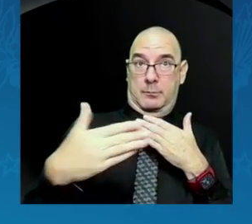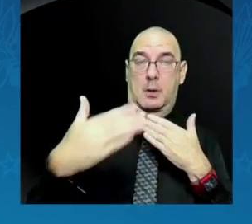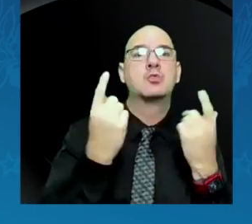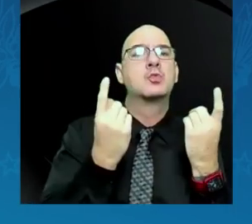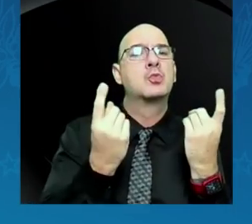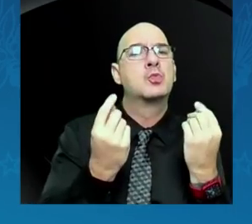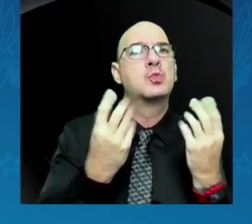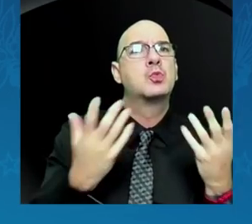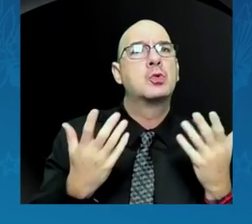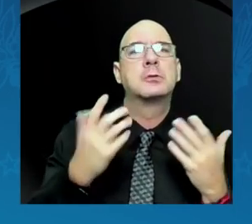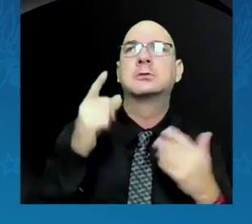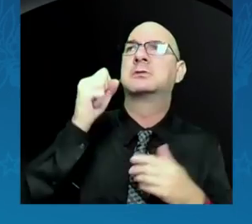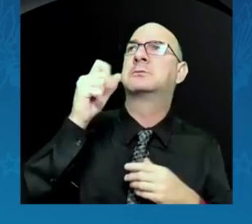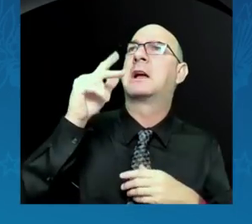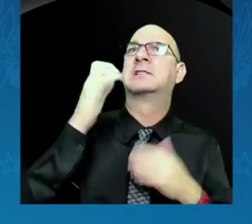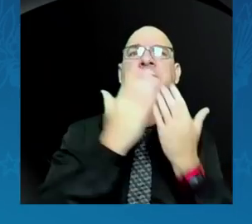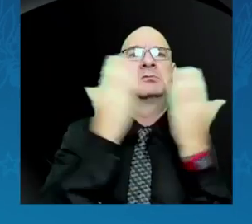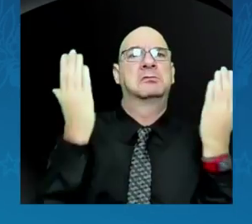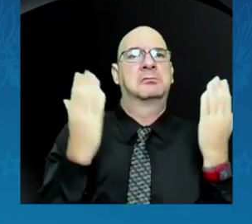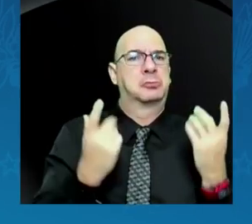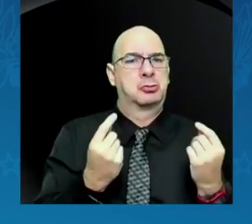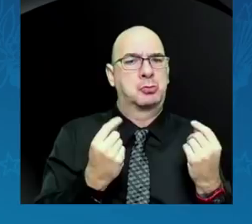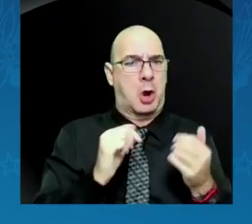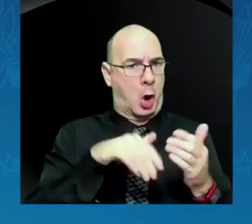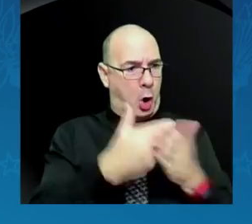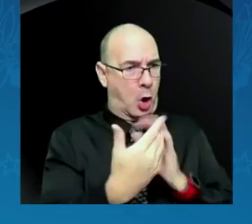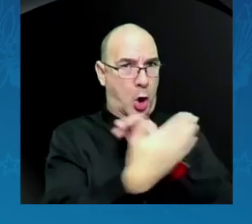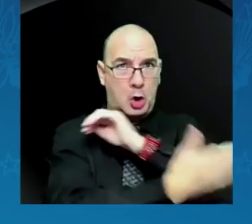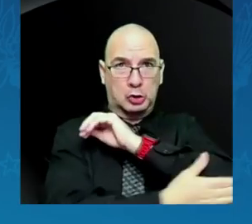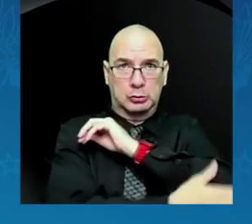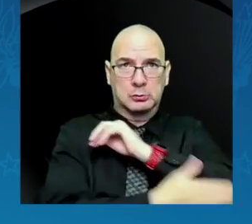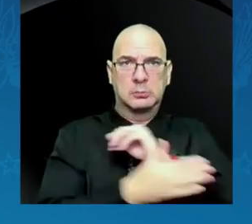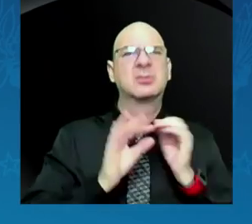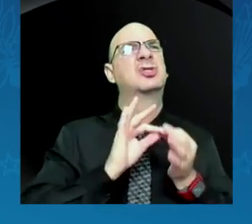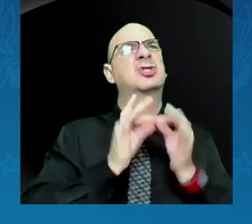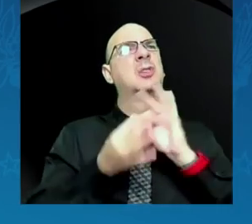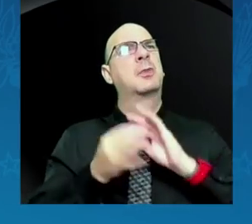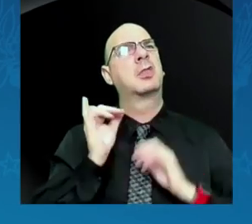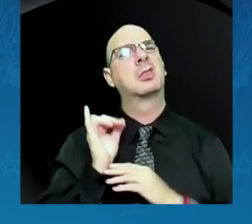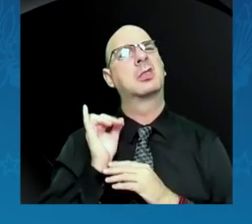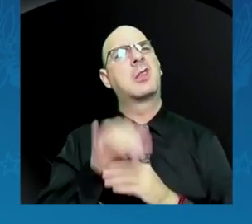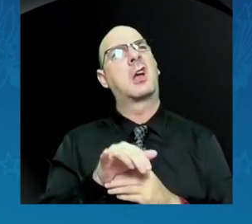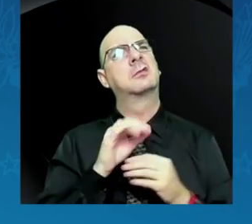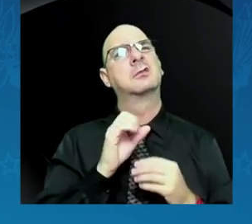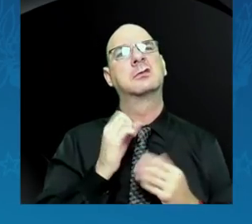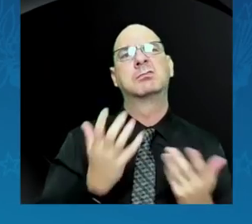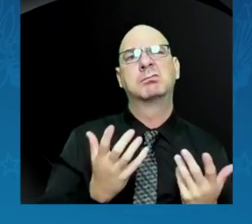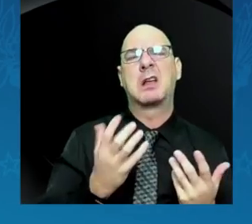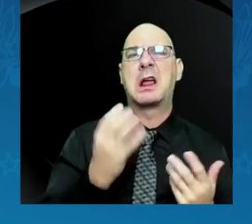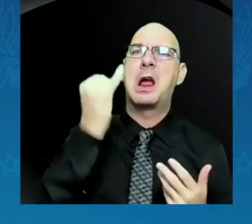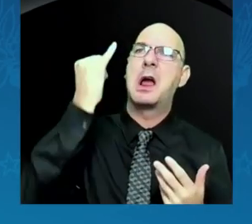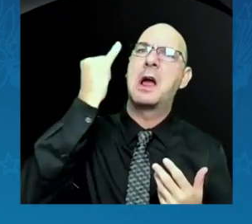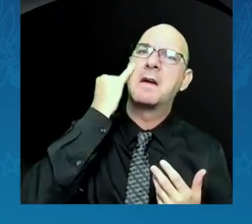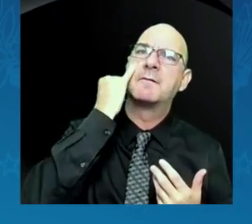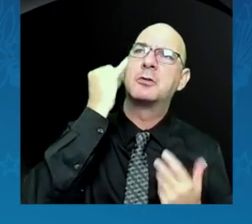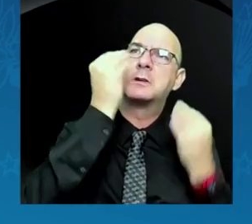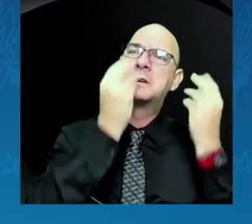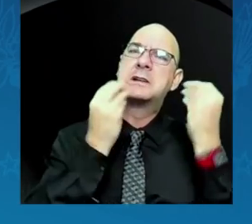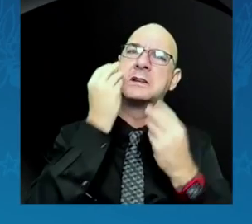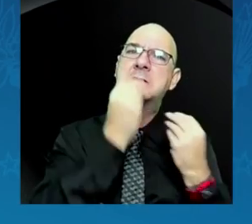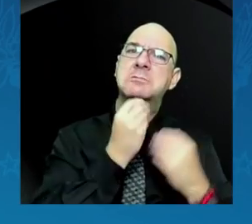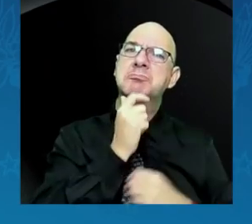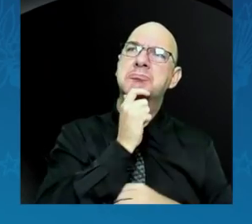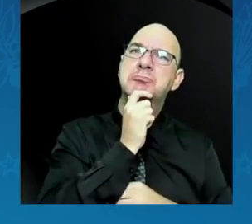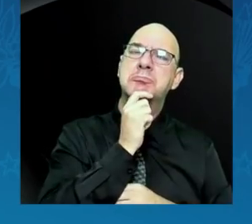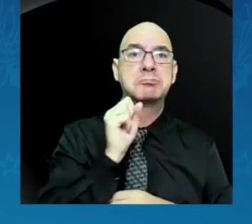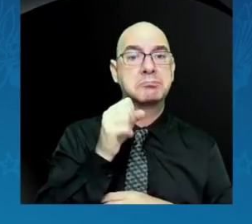all nations. In many ways, when we think about space exploration, it is the next frontier,